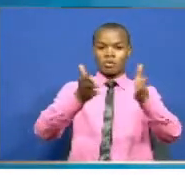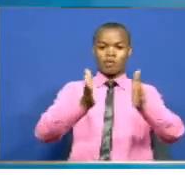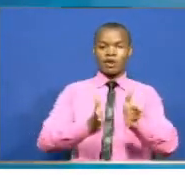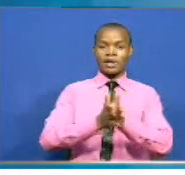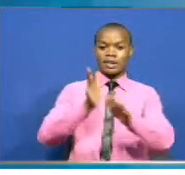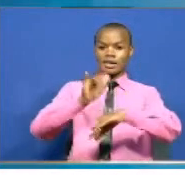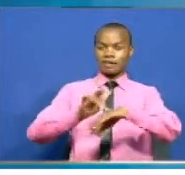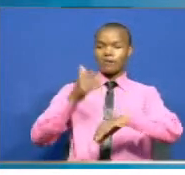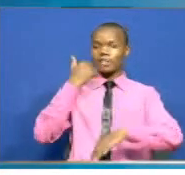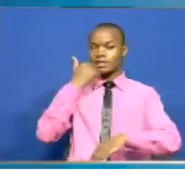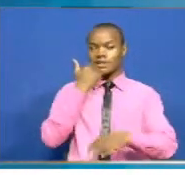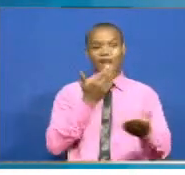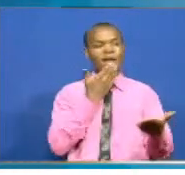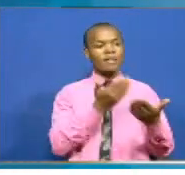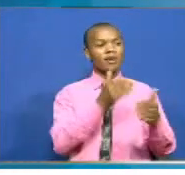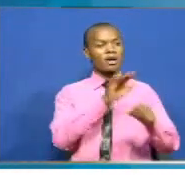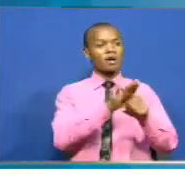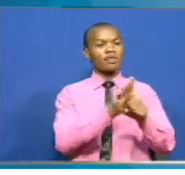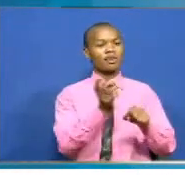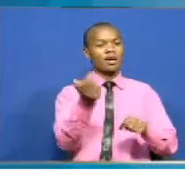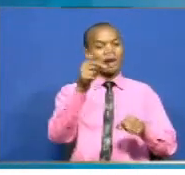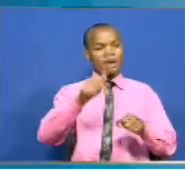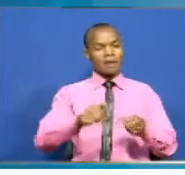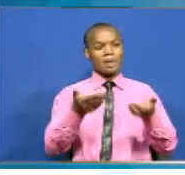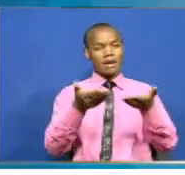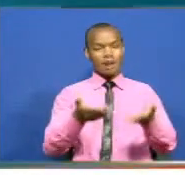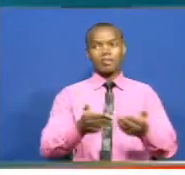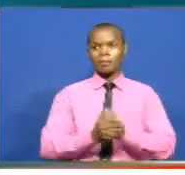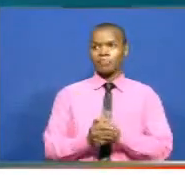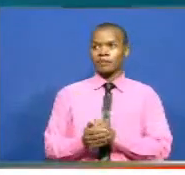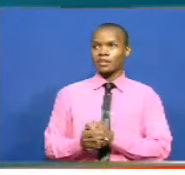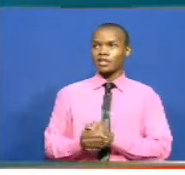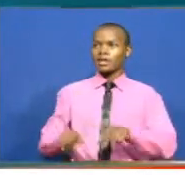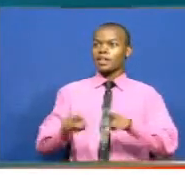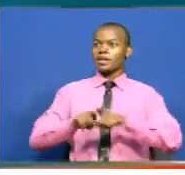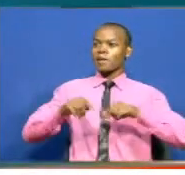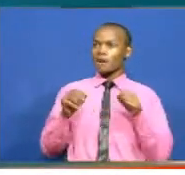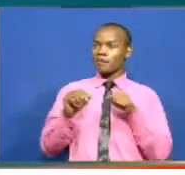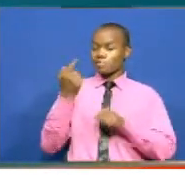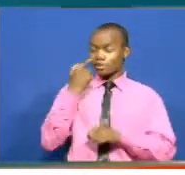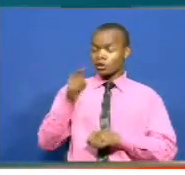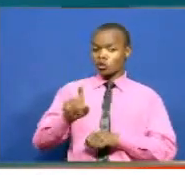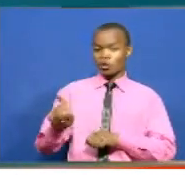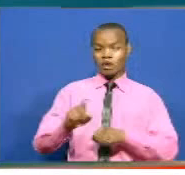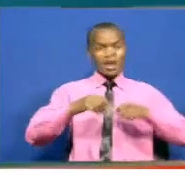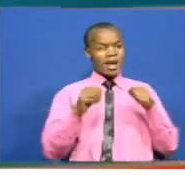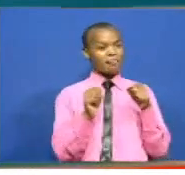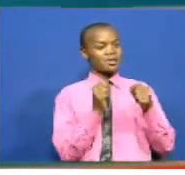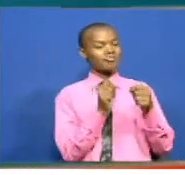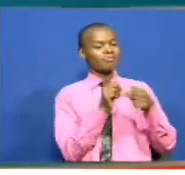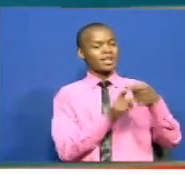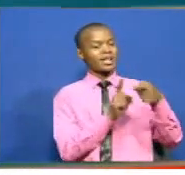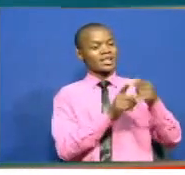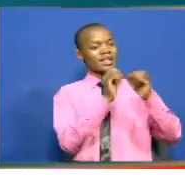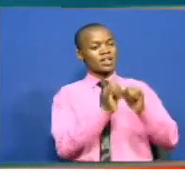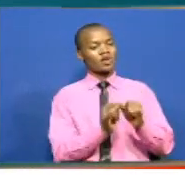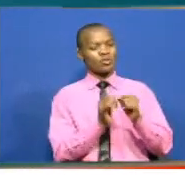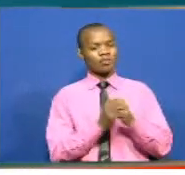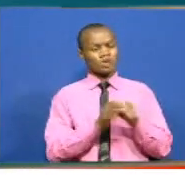much for creating time for us. Pleasure, Serene. Yes. It's good to see you again. Good to see you too. Happy New Year. Happy New Year to you. It's been a